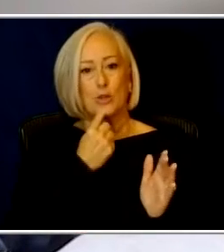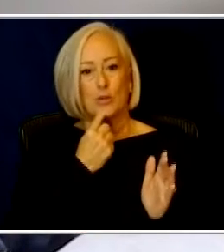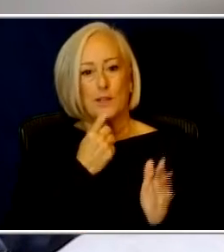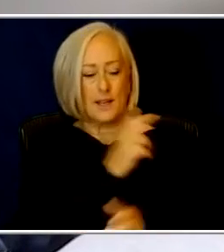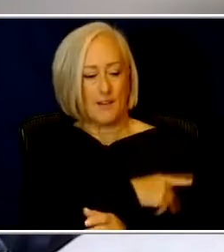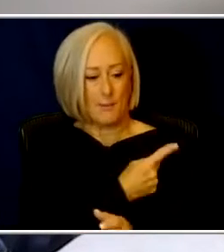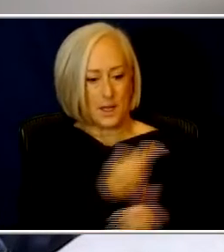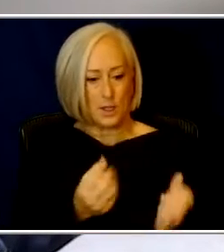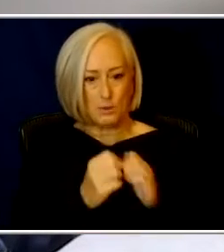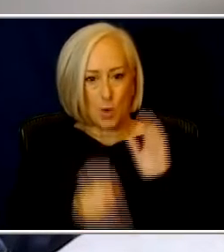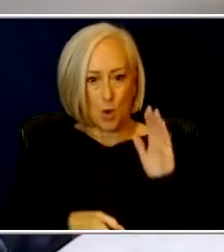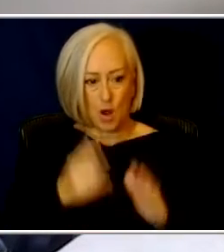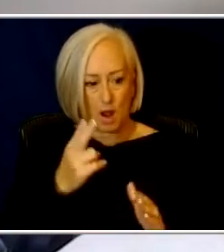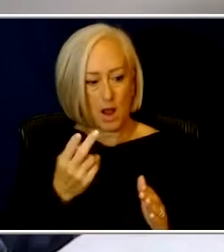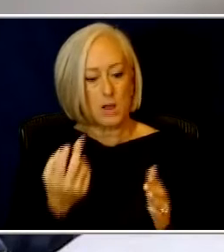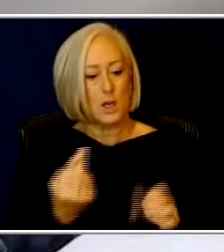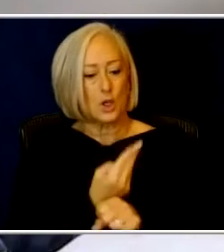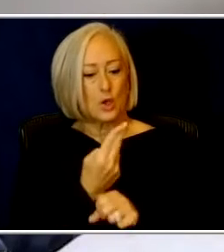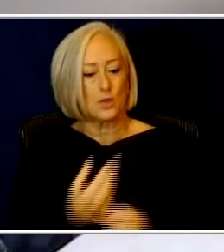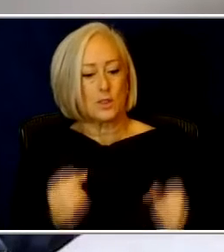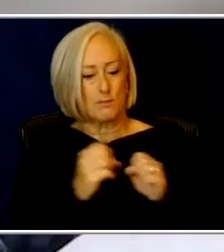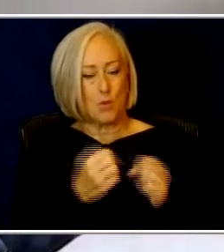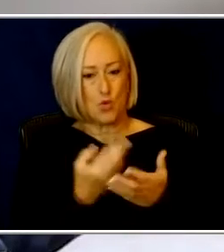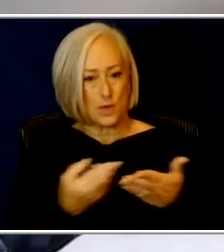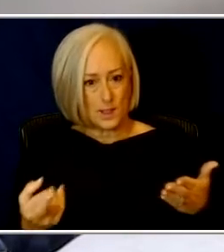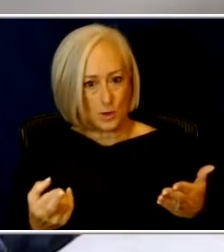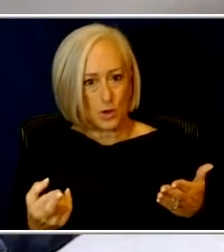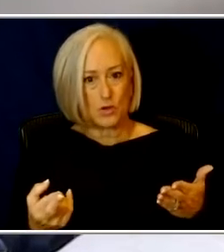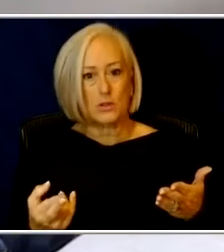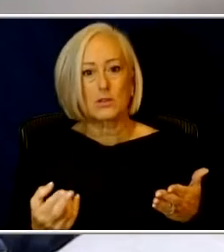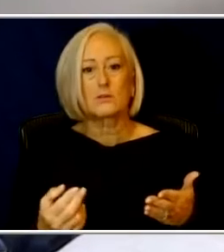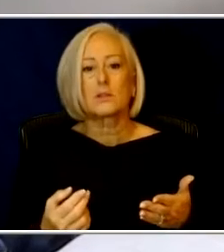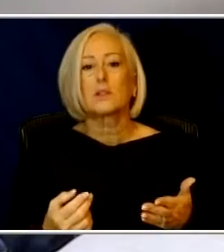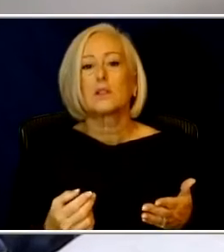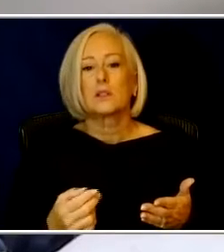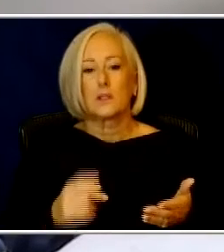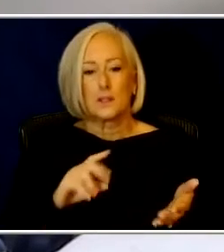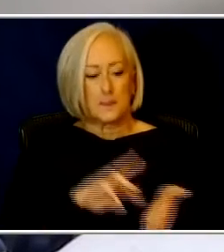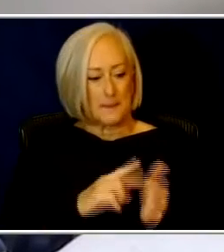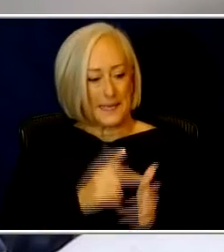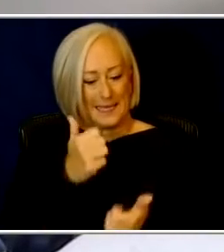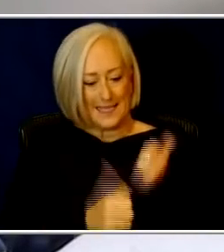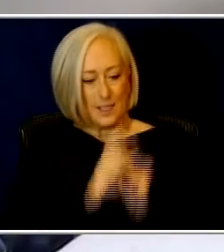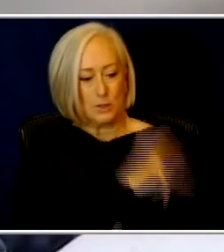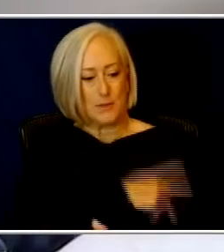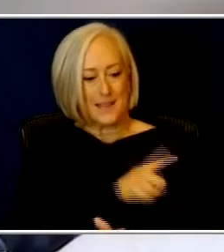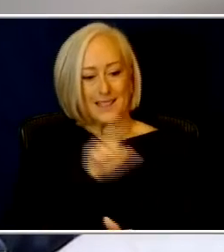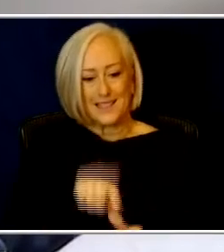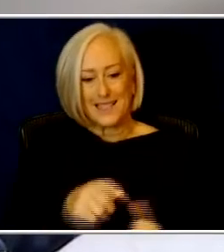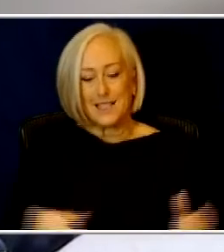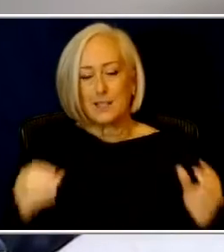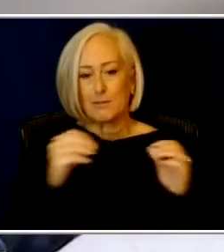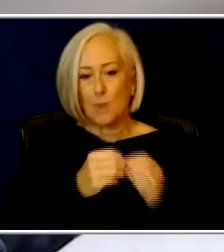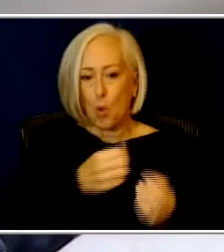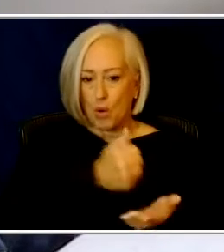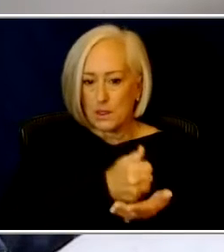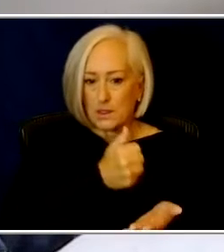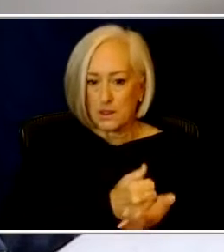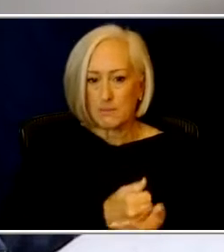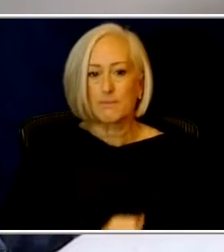more of our resources. So each patient seems to take more resources. And so there is